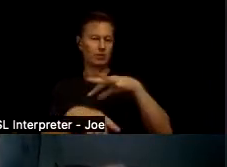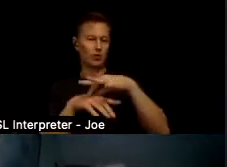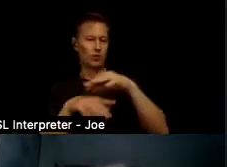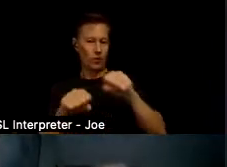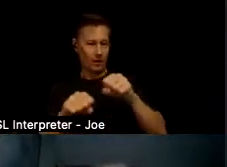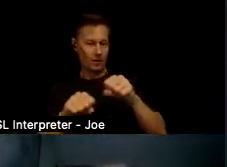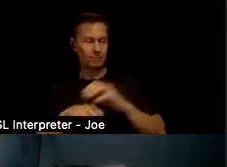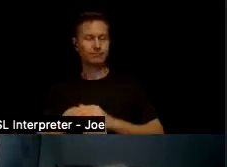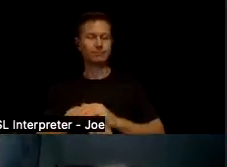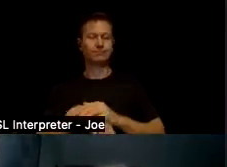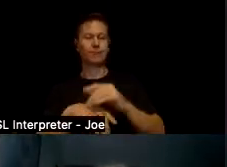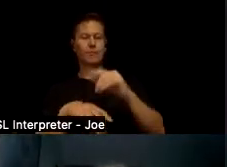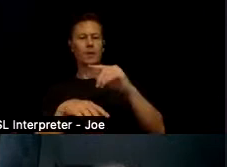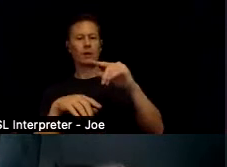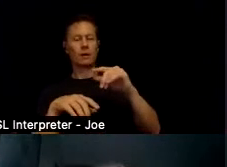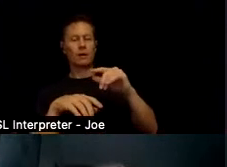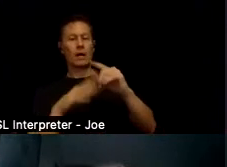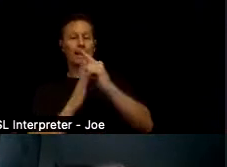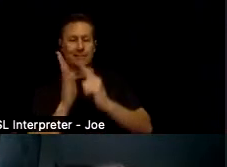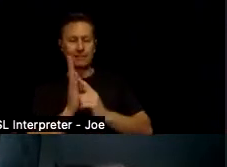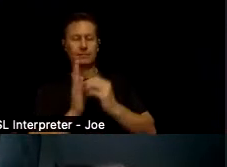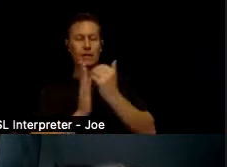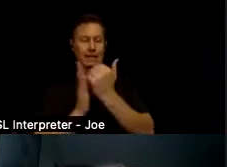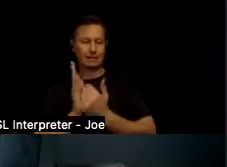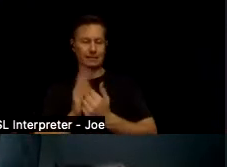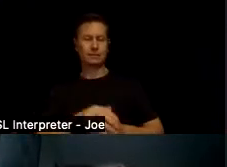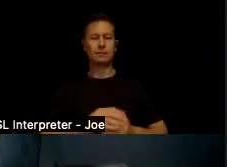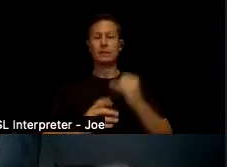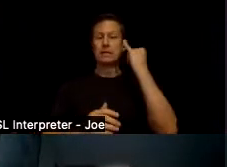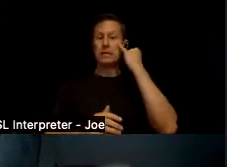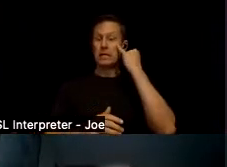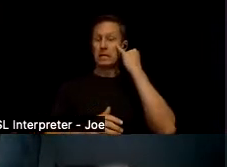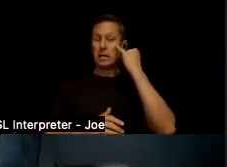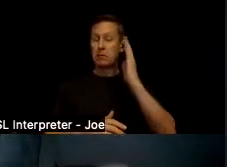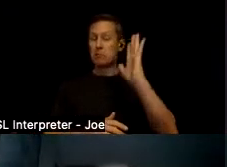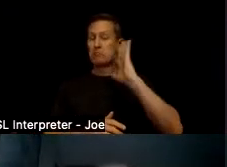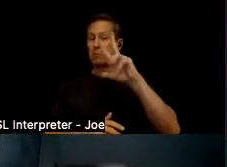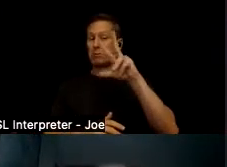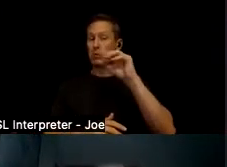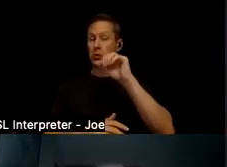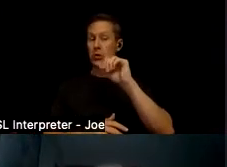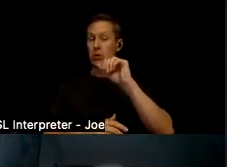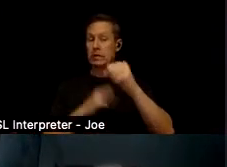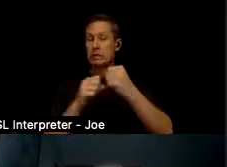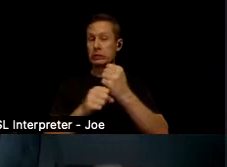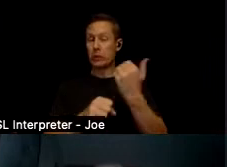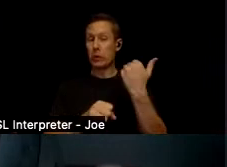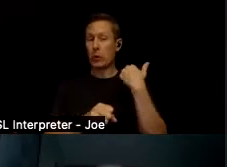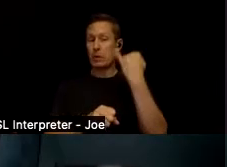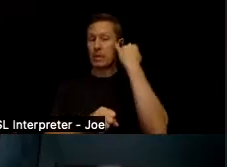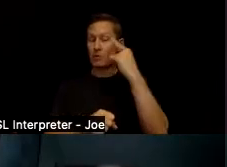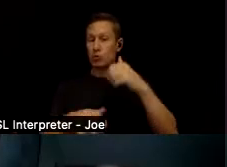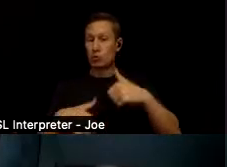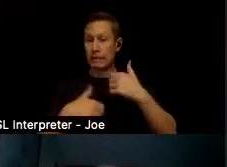So next slide, please. If you were in the area 30 years ago, you know that